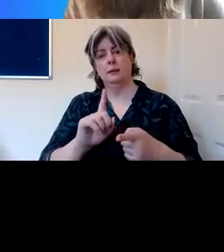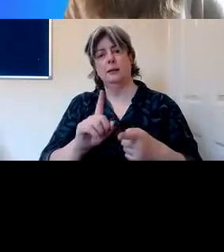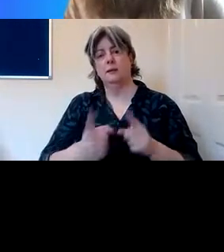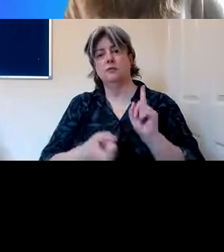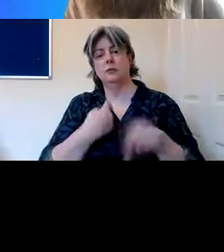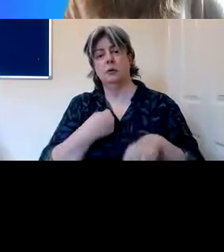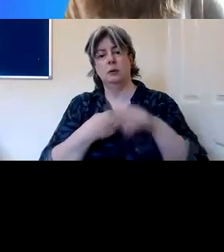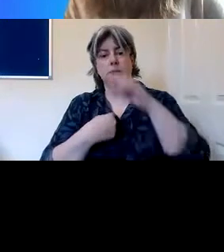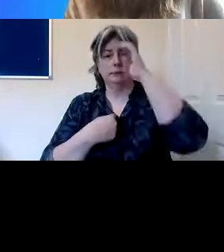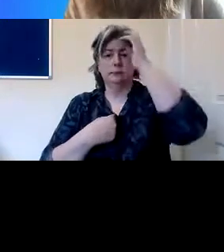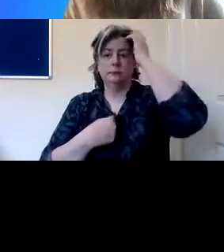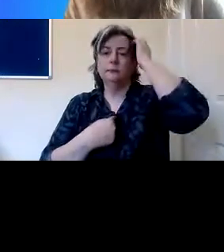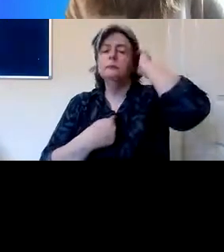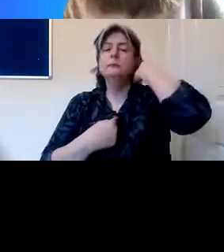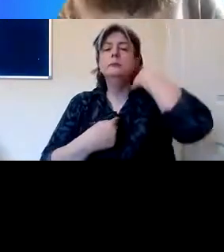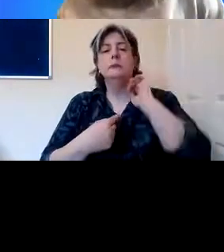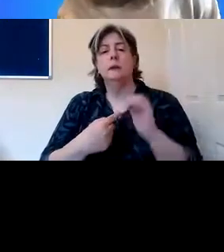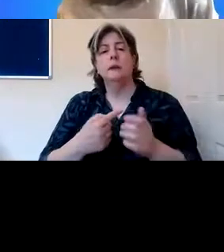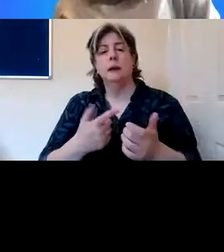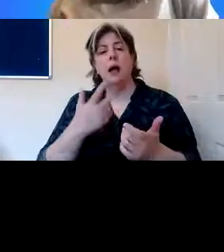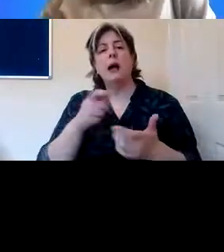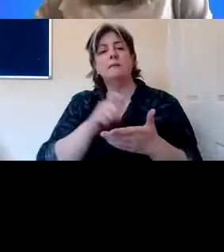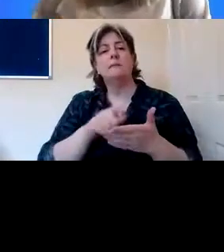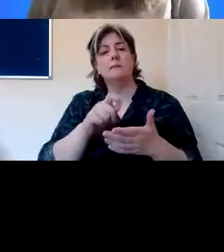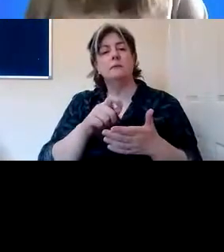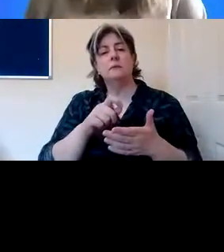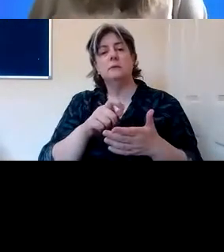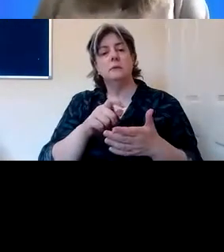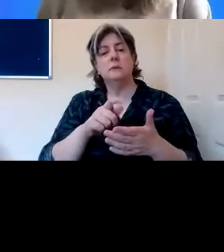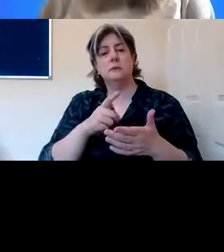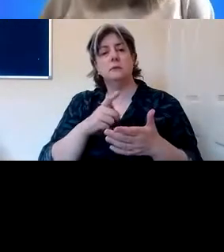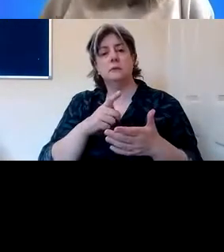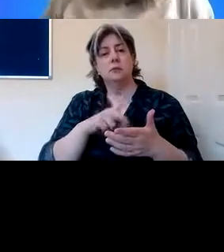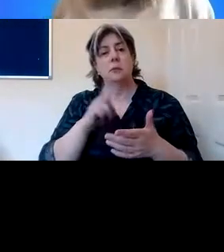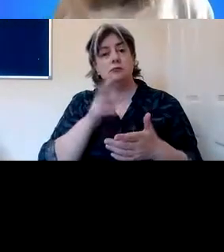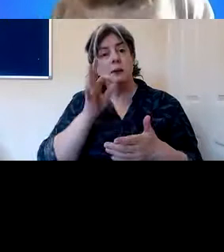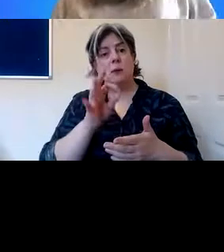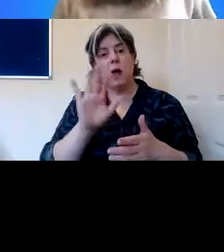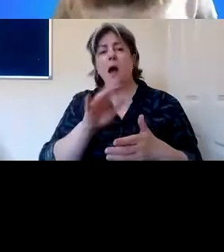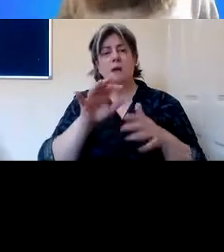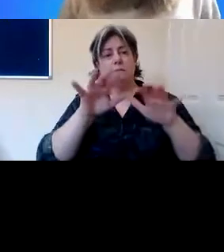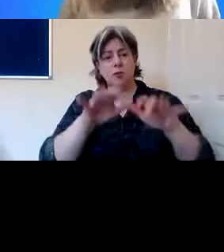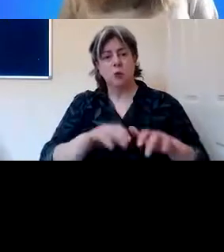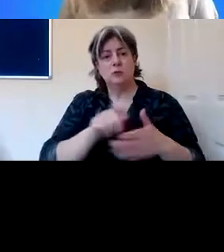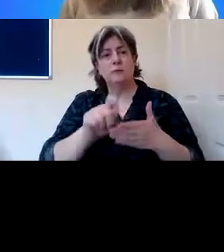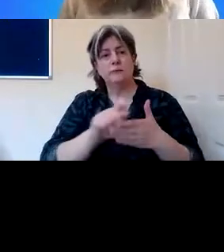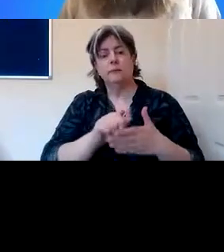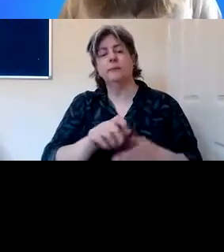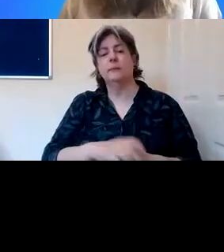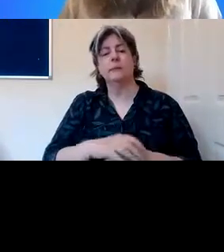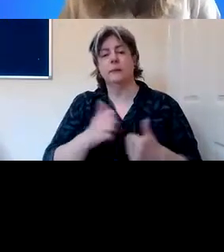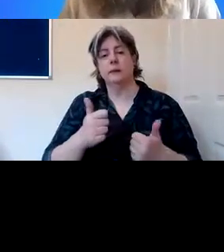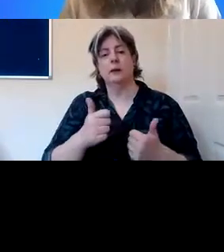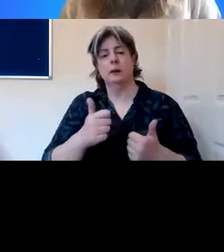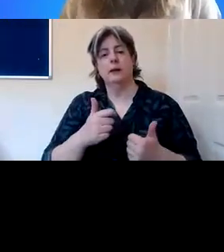okay? I made some notes, so I think I've got it, but if I miss it, perhaps you can intervene, Laura. I was very struck by the